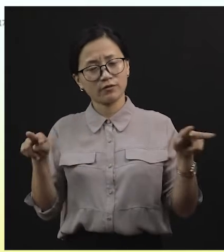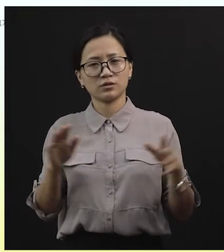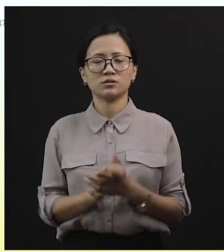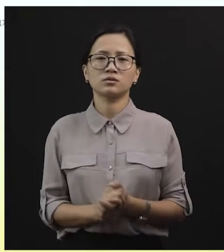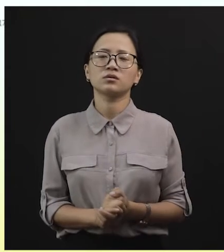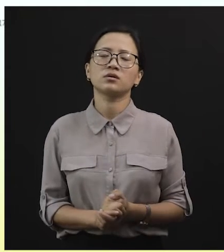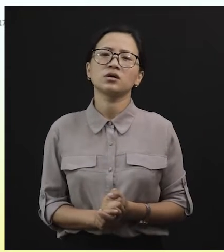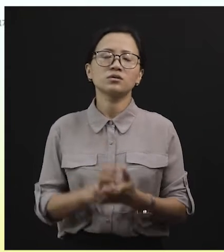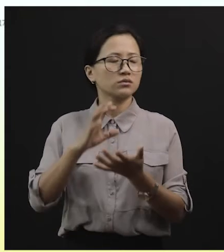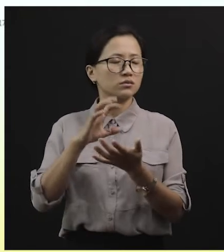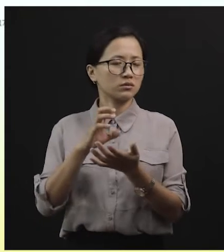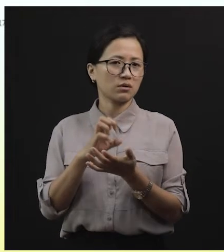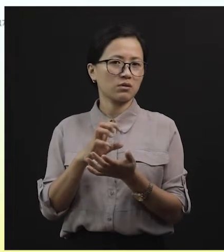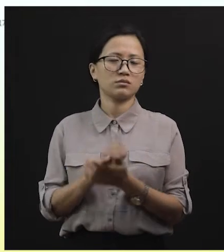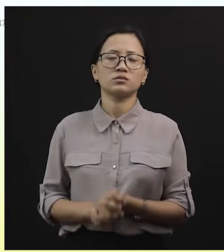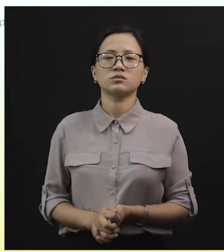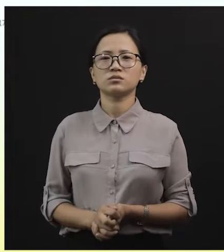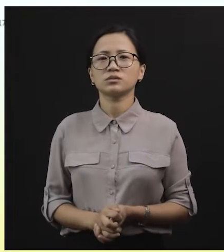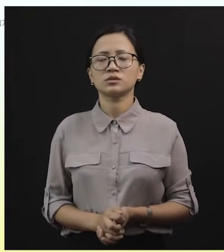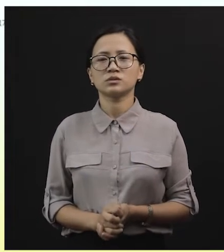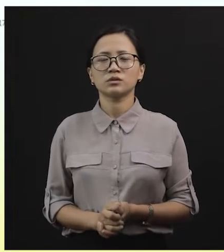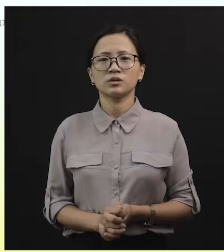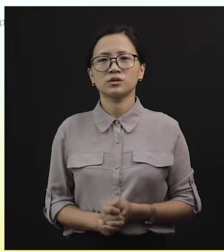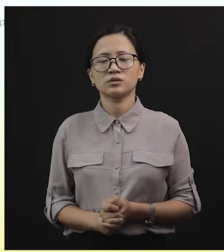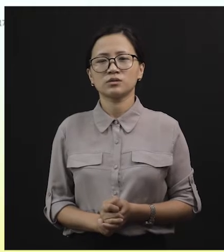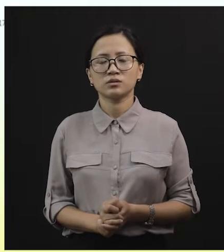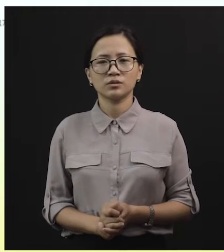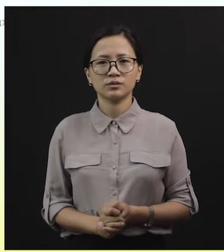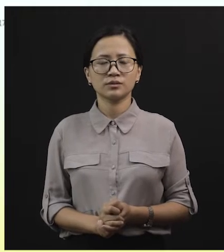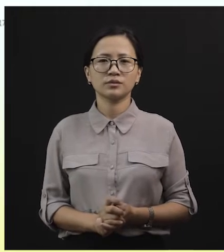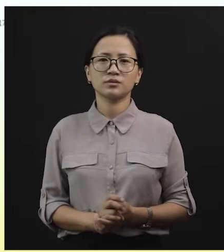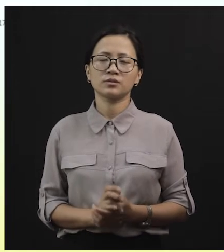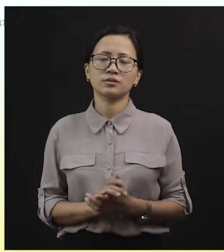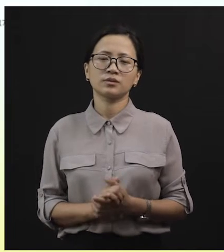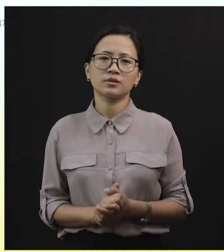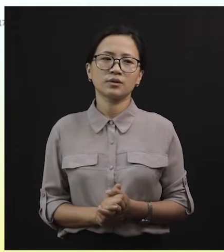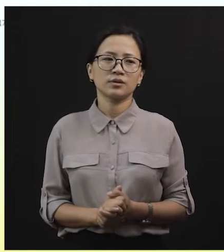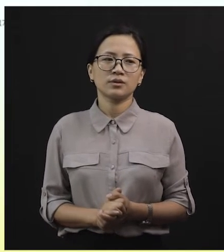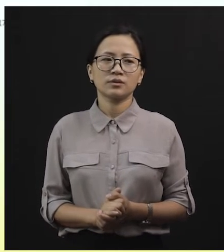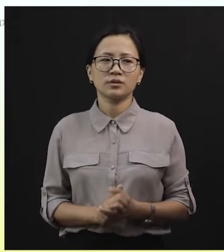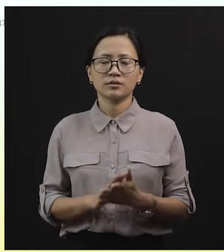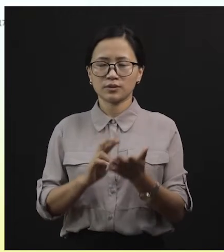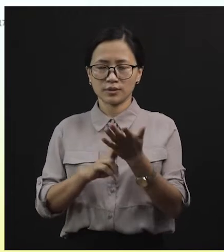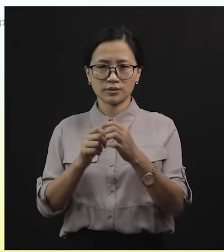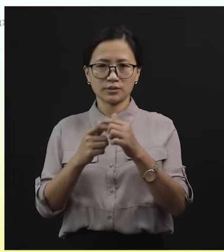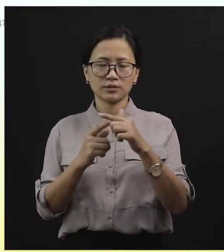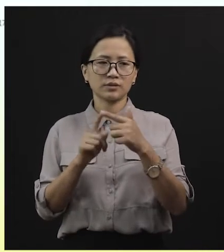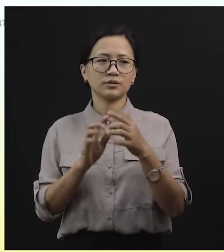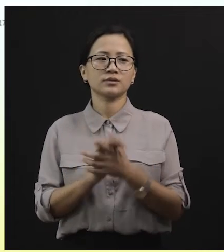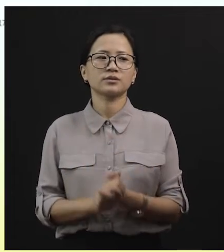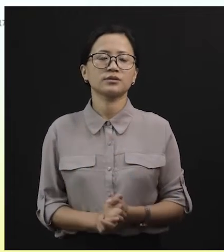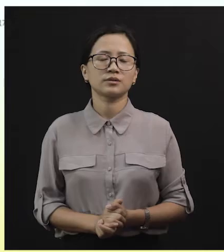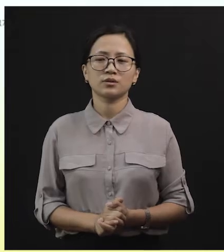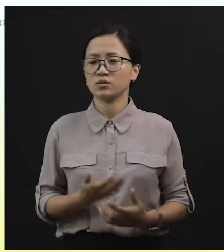us not even to harm this also, not even to harm the worms and the gnat also, because they